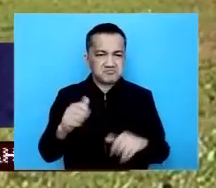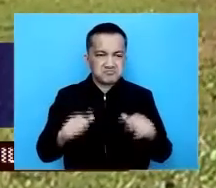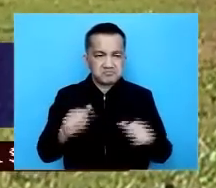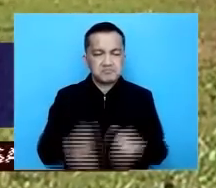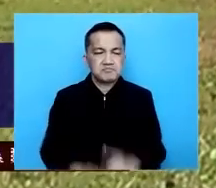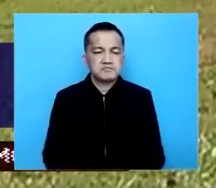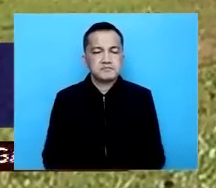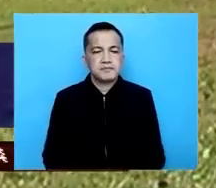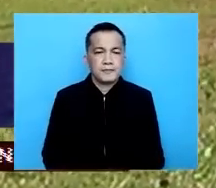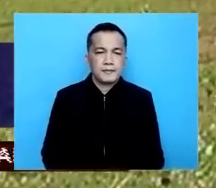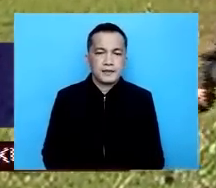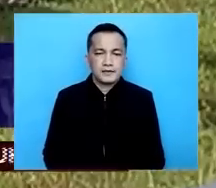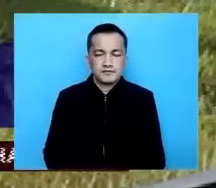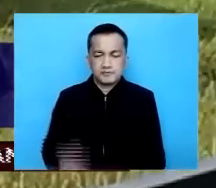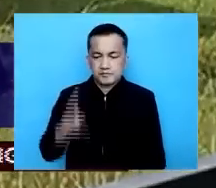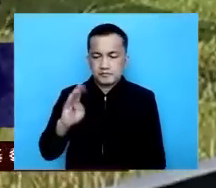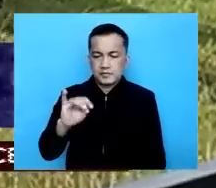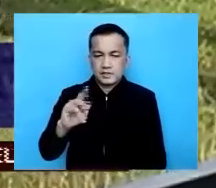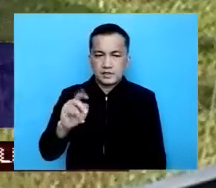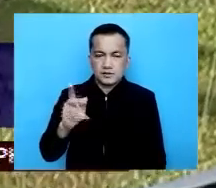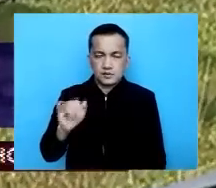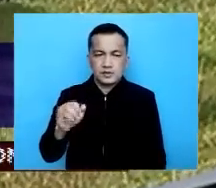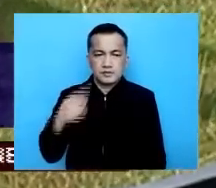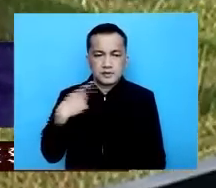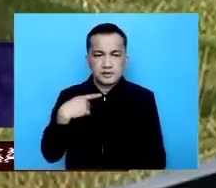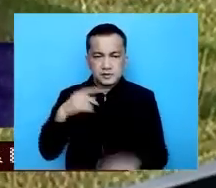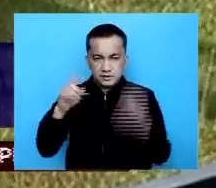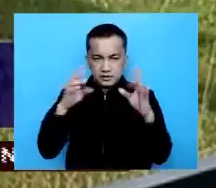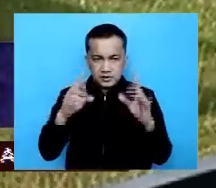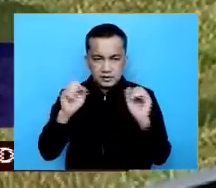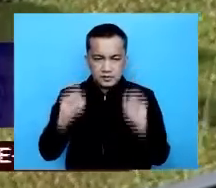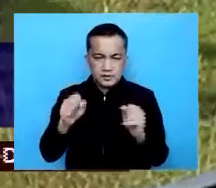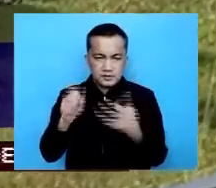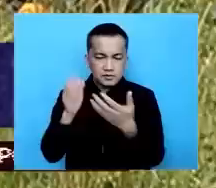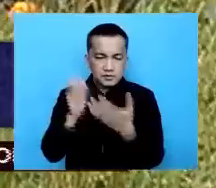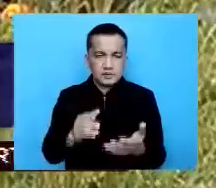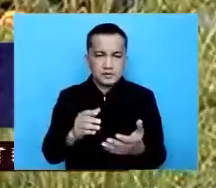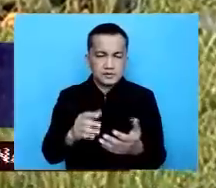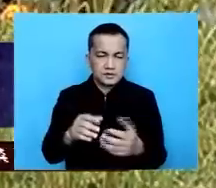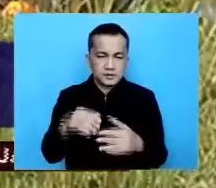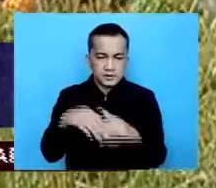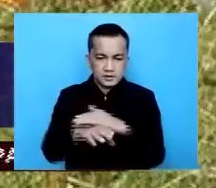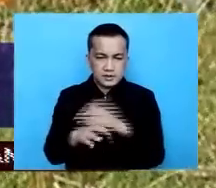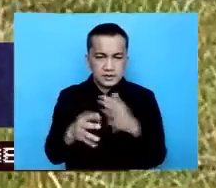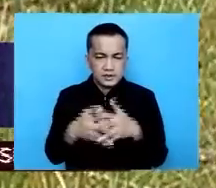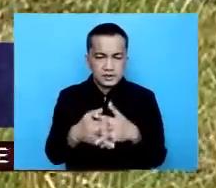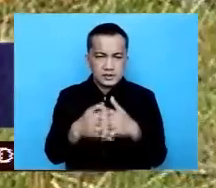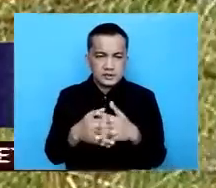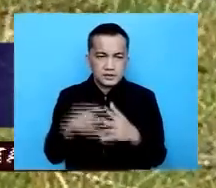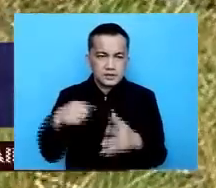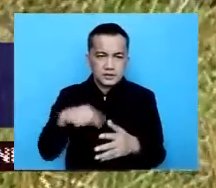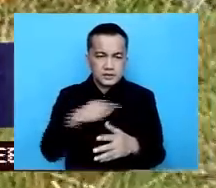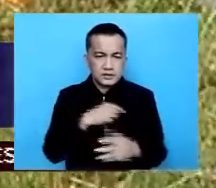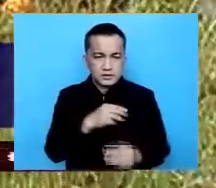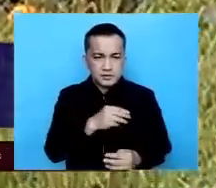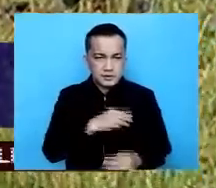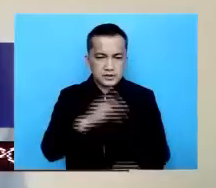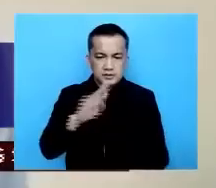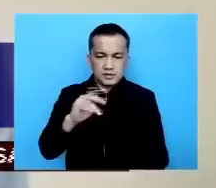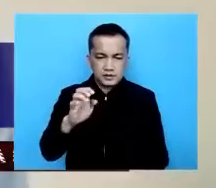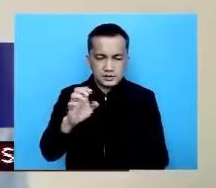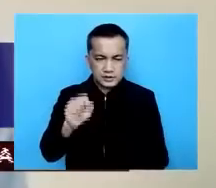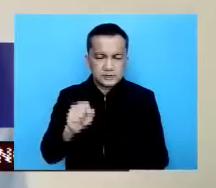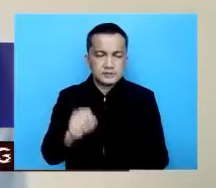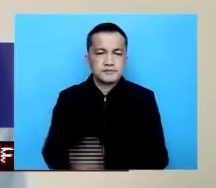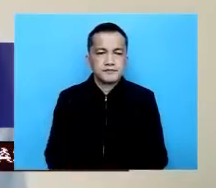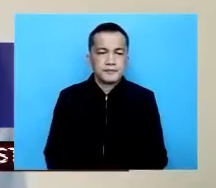sabi naman ni Banlawi, meron ding panganib na posibleng maidulot ang pag-access ng Amerika sa ating military bases. Because of